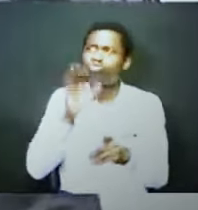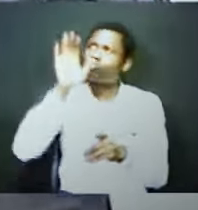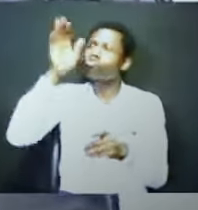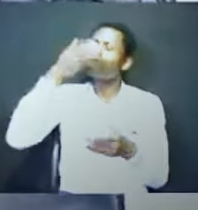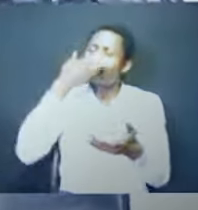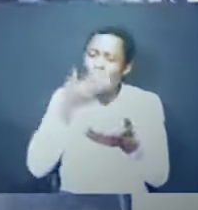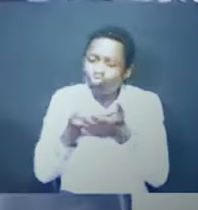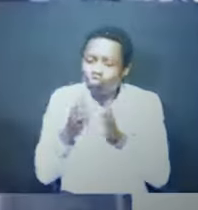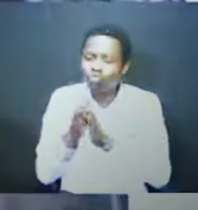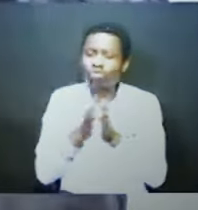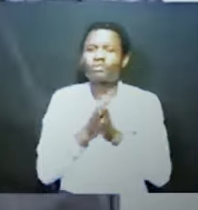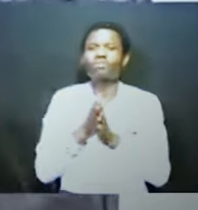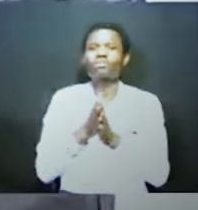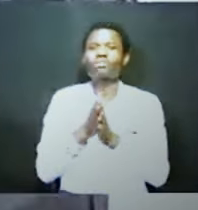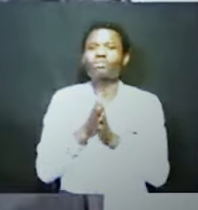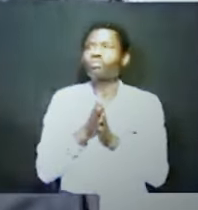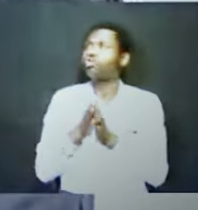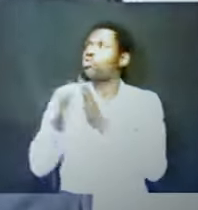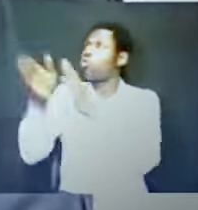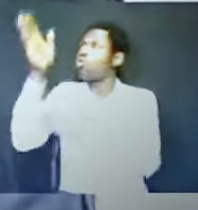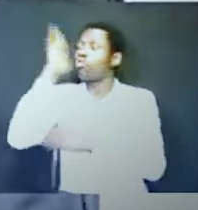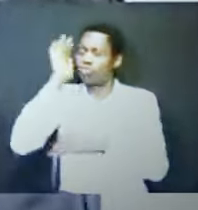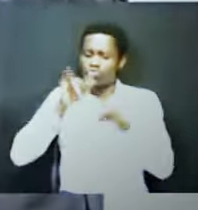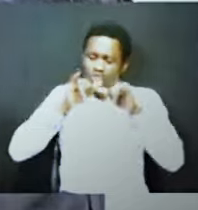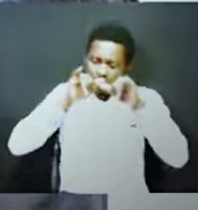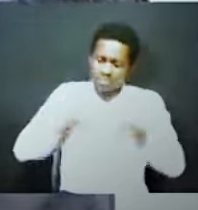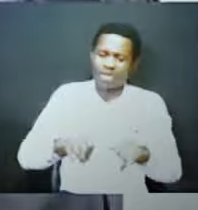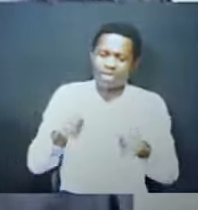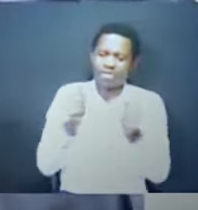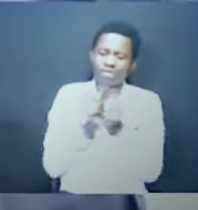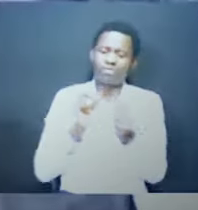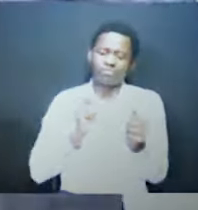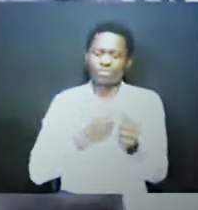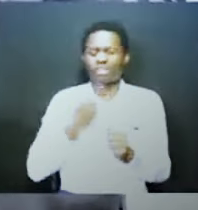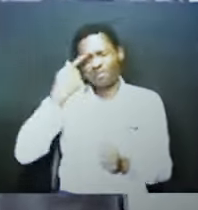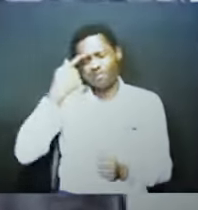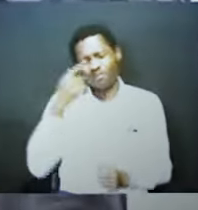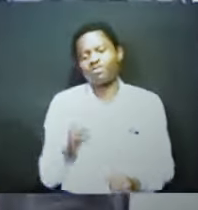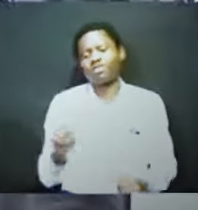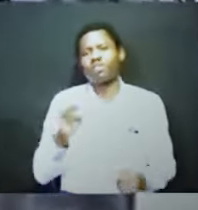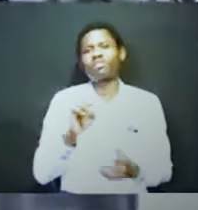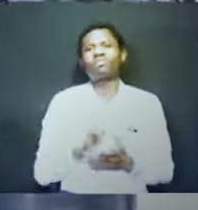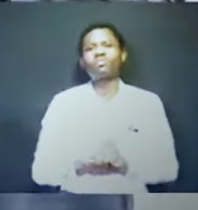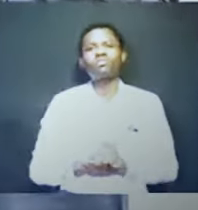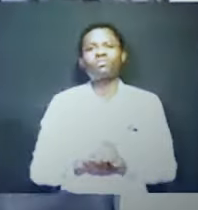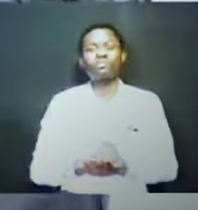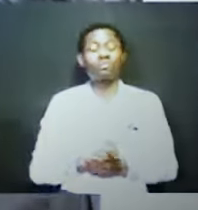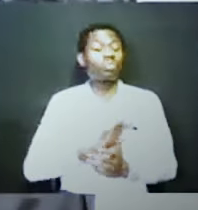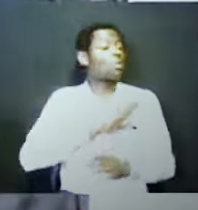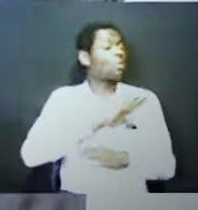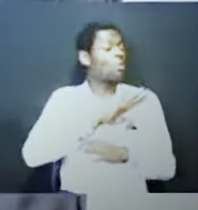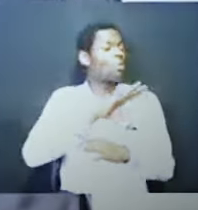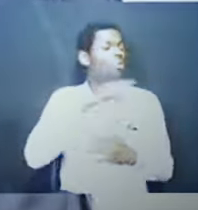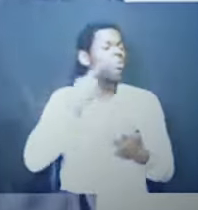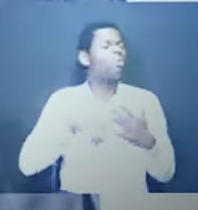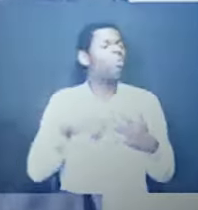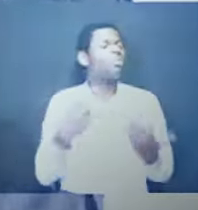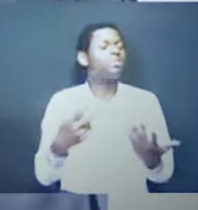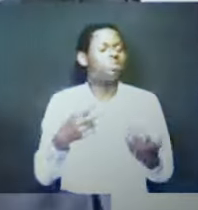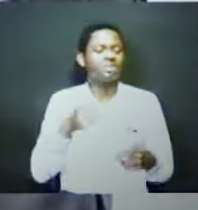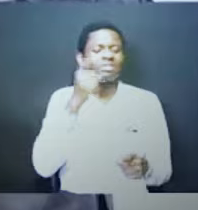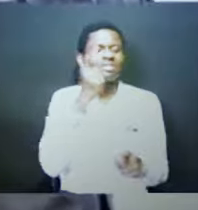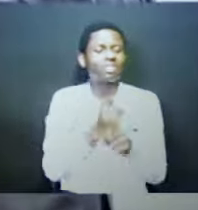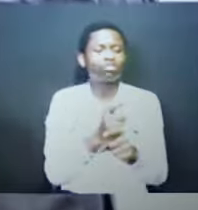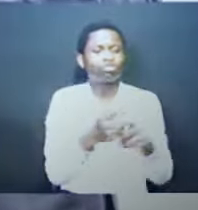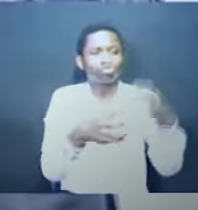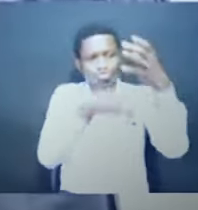the Almighty will abide with us forever. All we need to do is to trust and